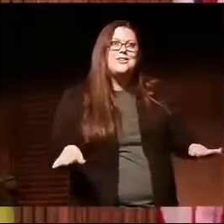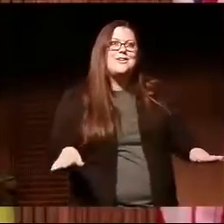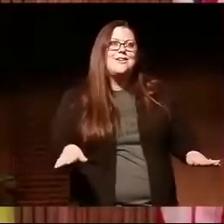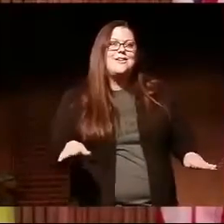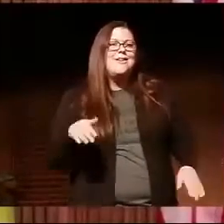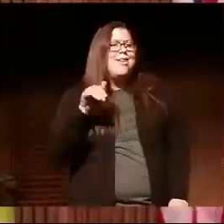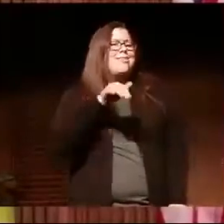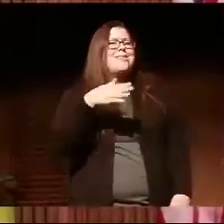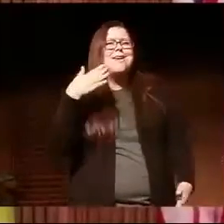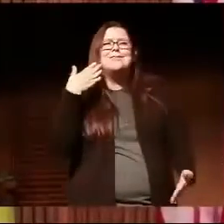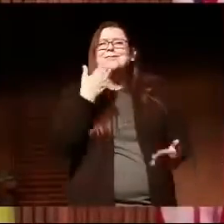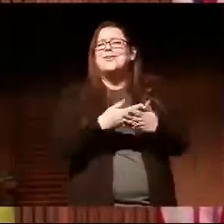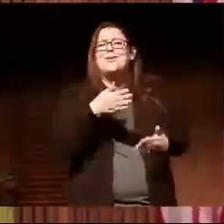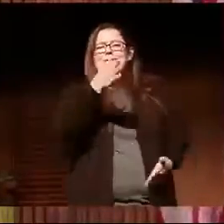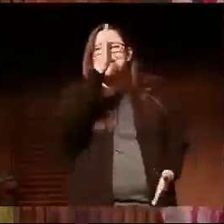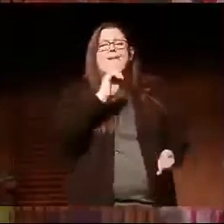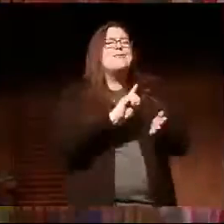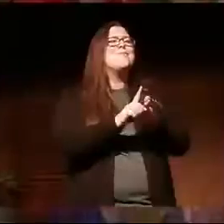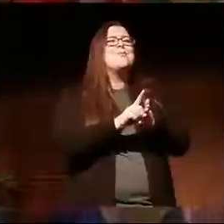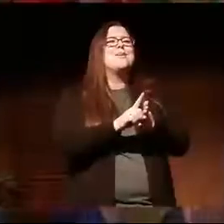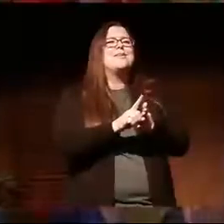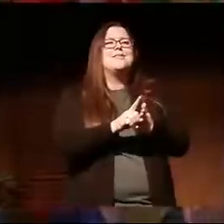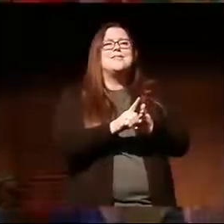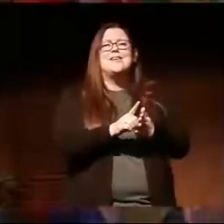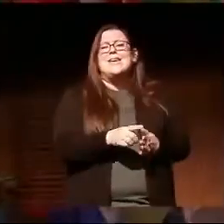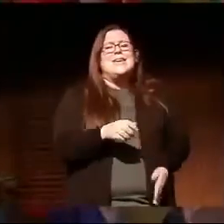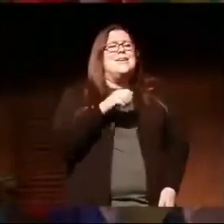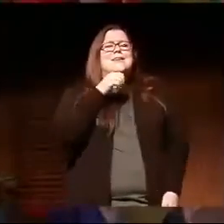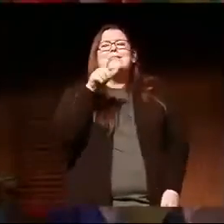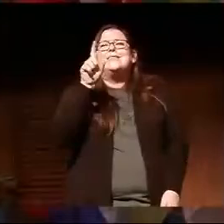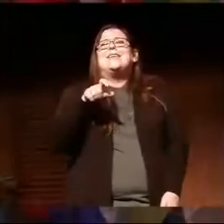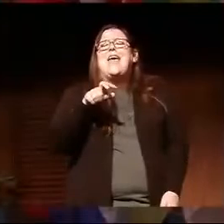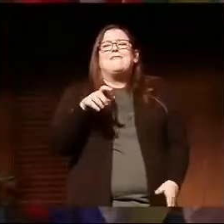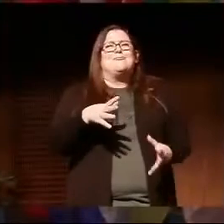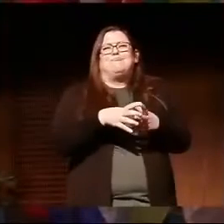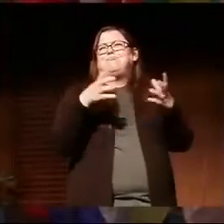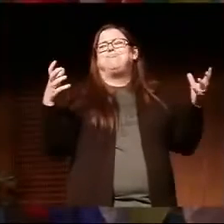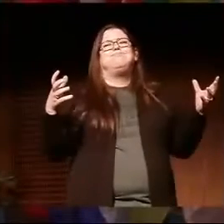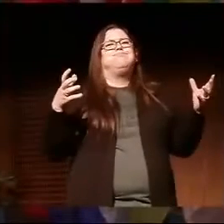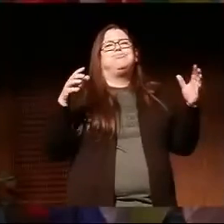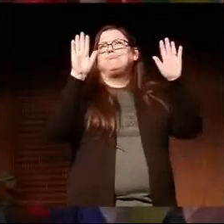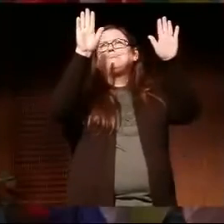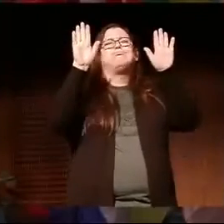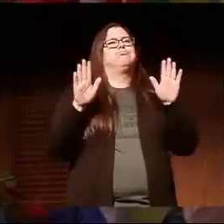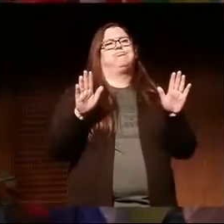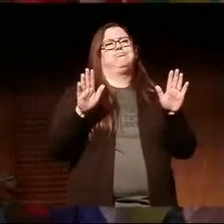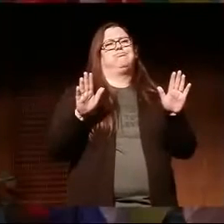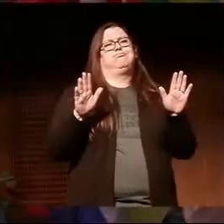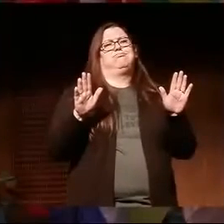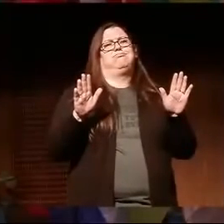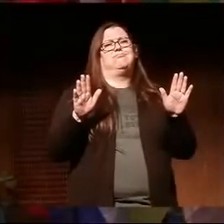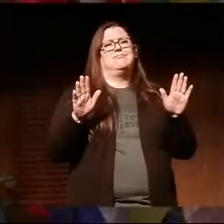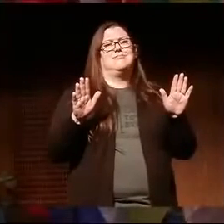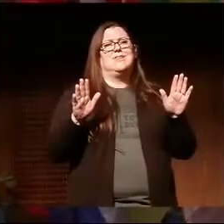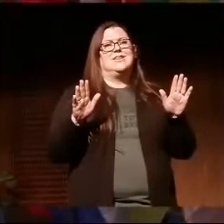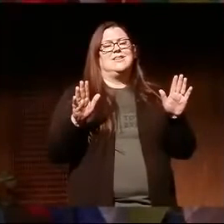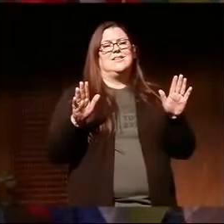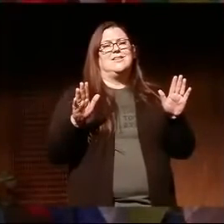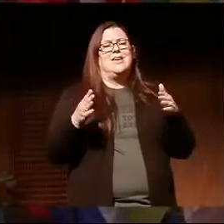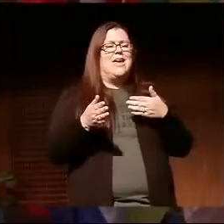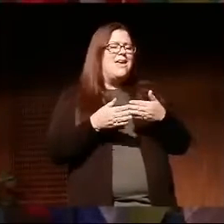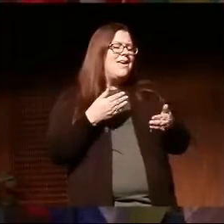It doesn't have to be some big grandiose thing. Just these good God moments that you see and you can grab onto, and you can, even in the midst of the